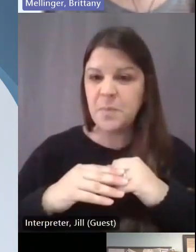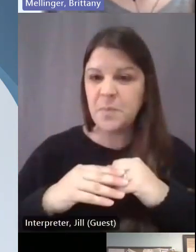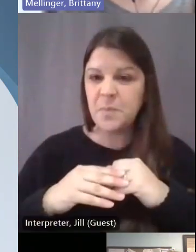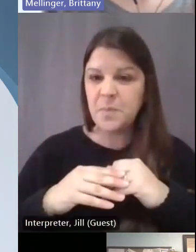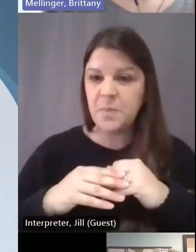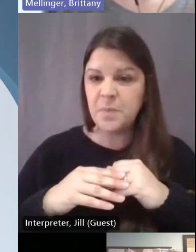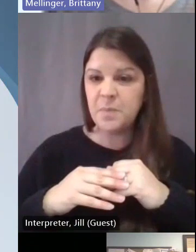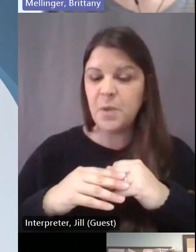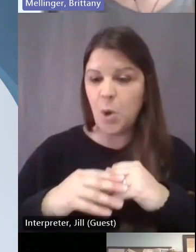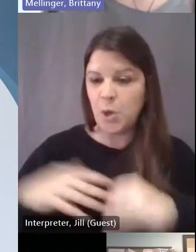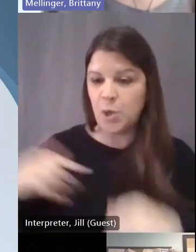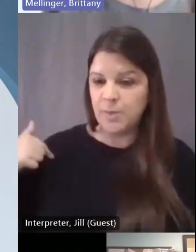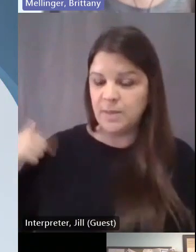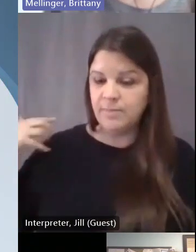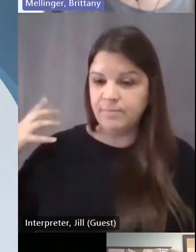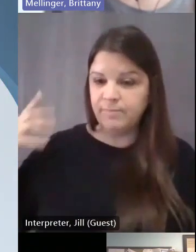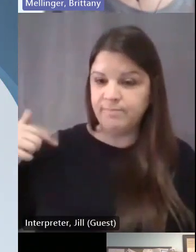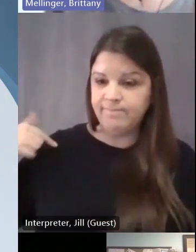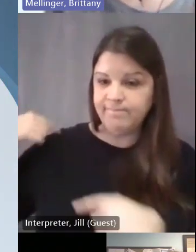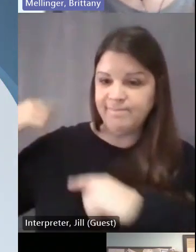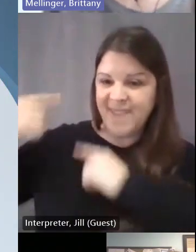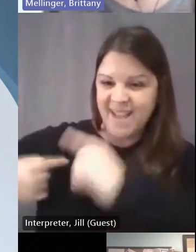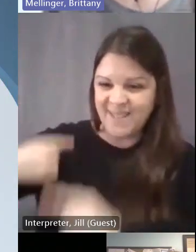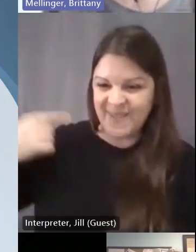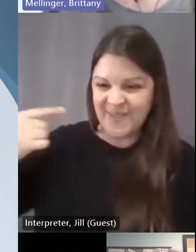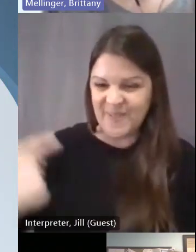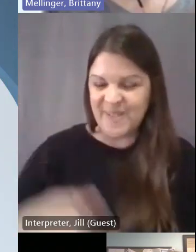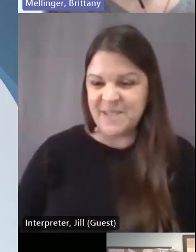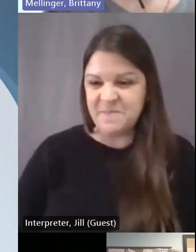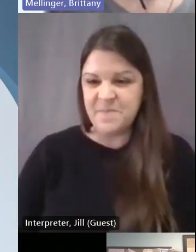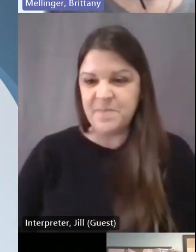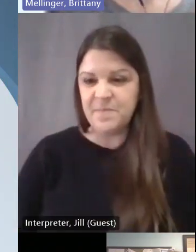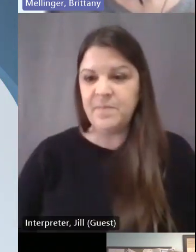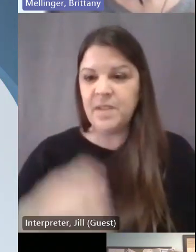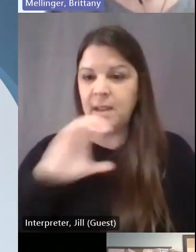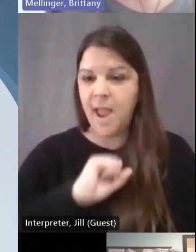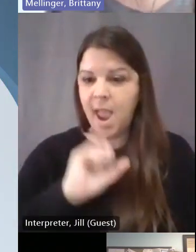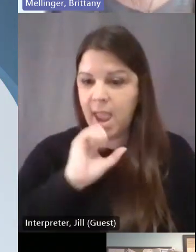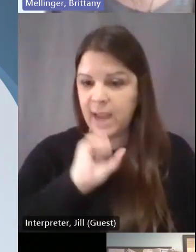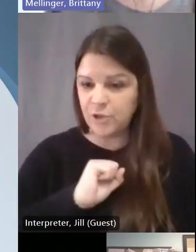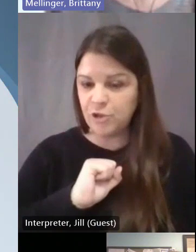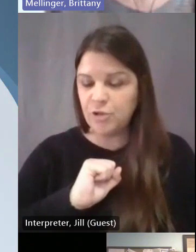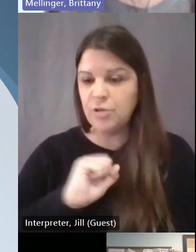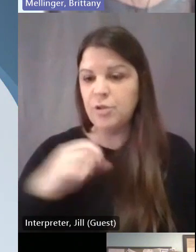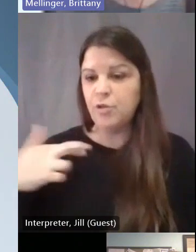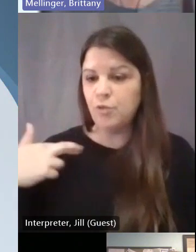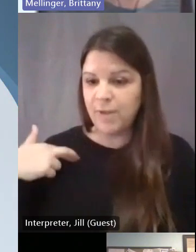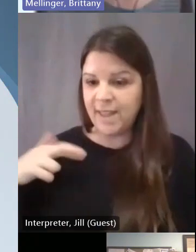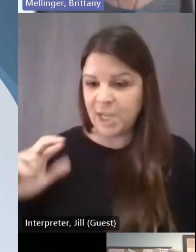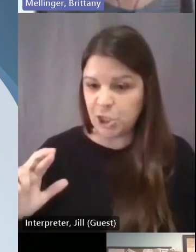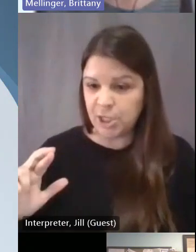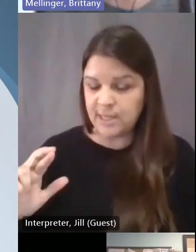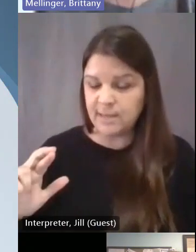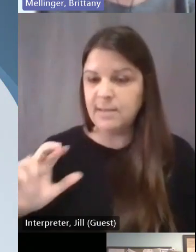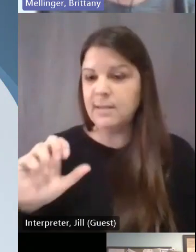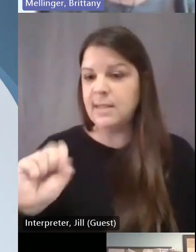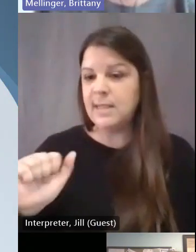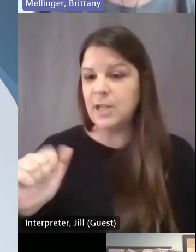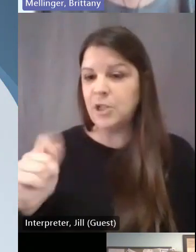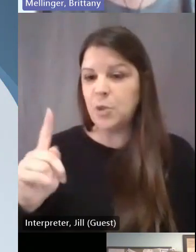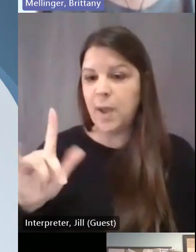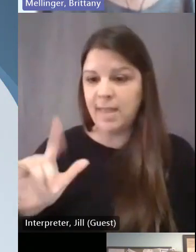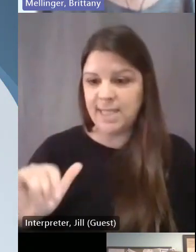or ancestry. Let's see, got age, familial status, religion, and sexuality would be under the